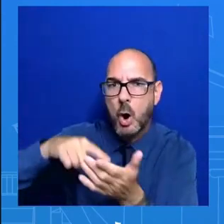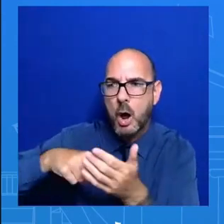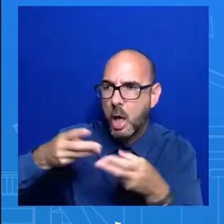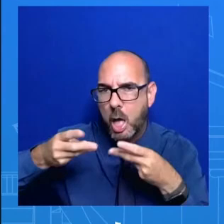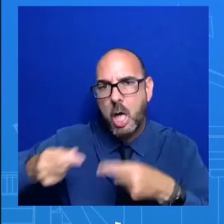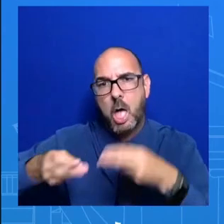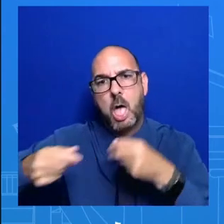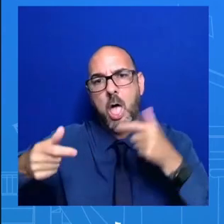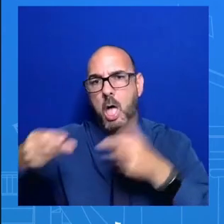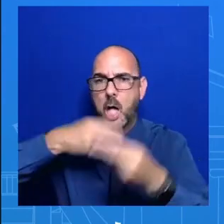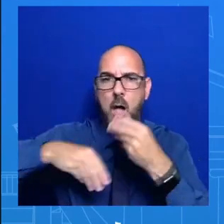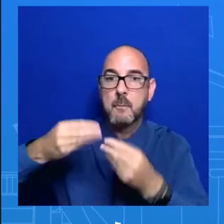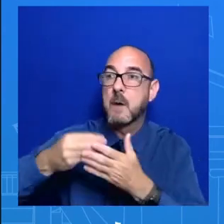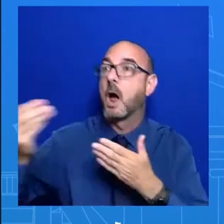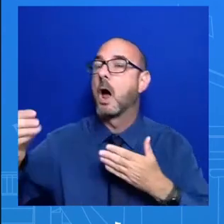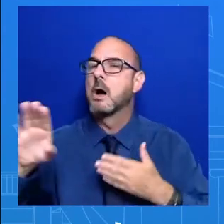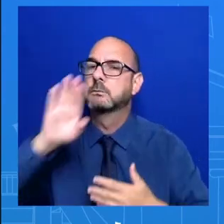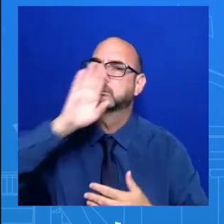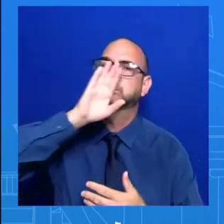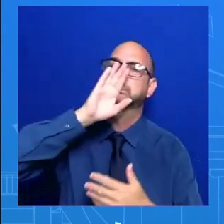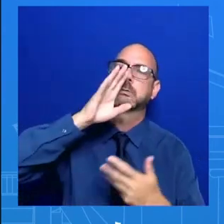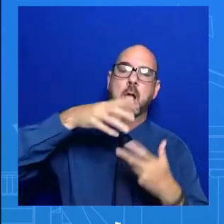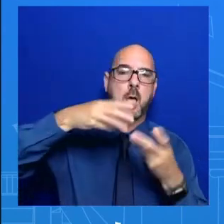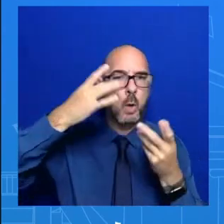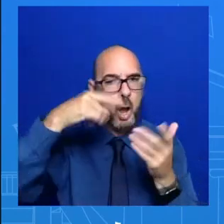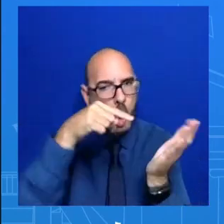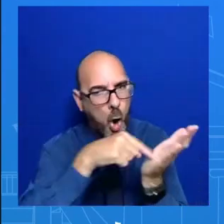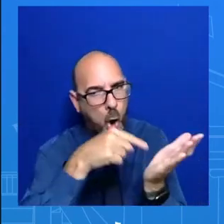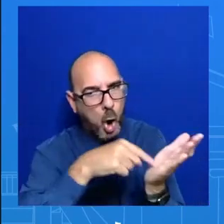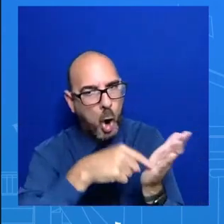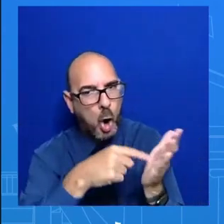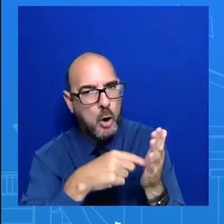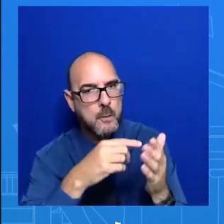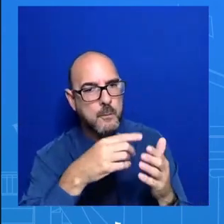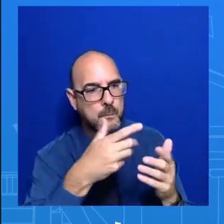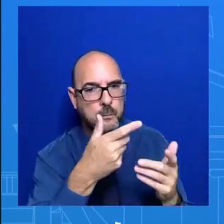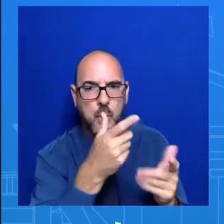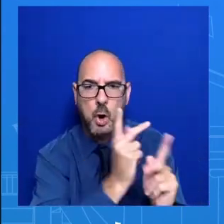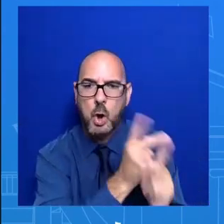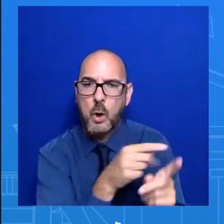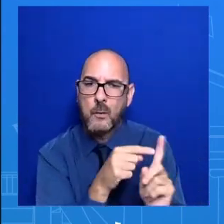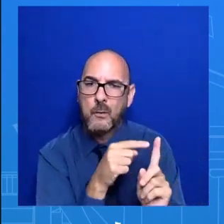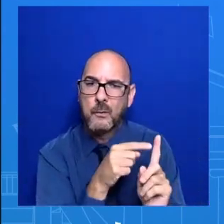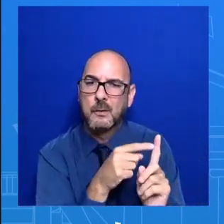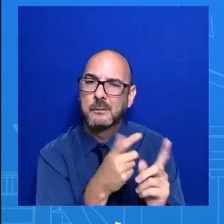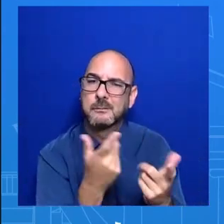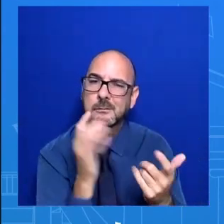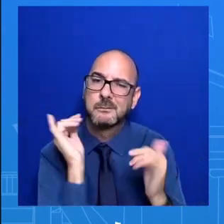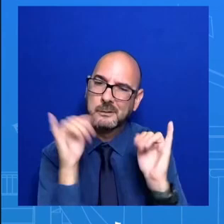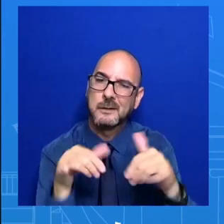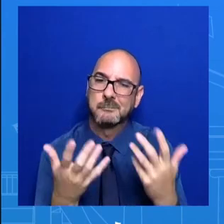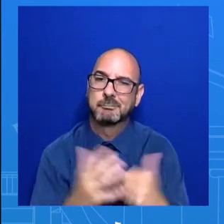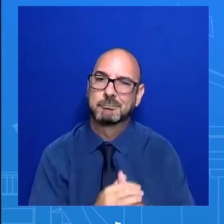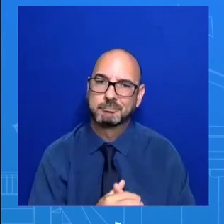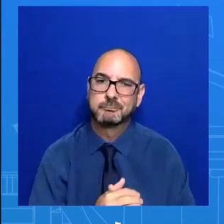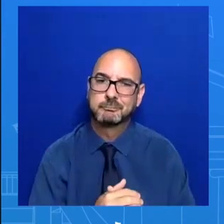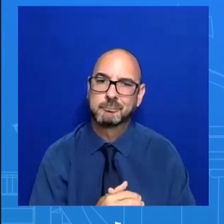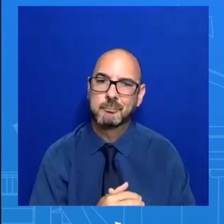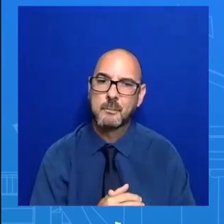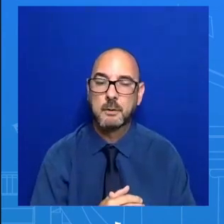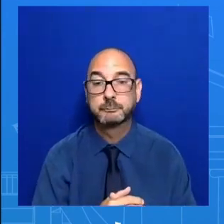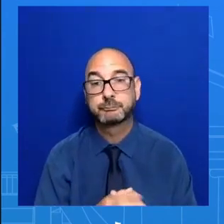matters. That matters to many, many Americans. Okay, Jackie. Thank you, Karine. On the border bill, Schumer isn't